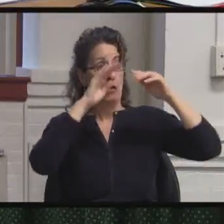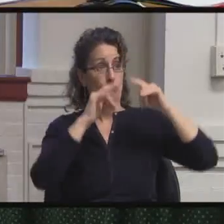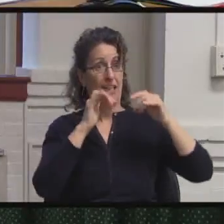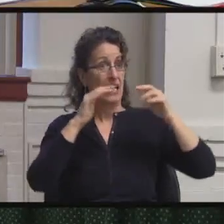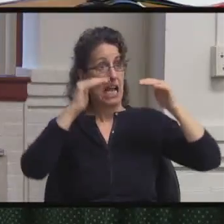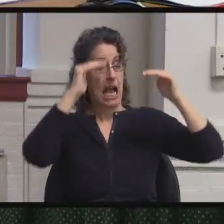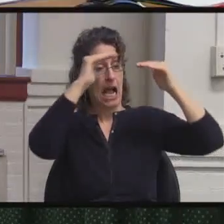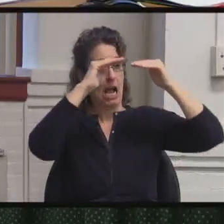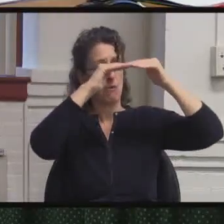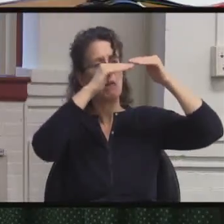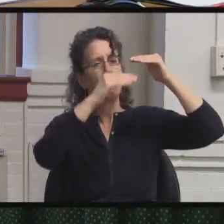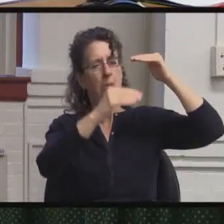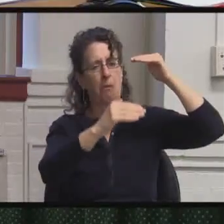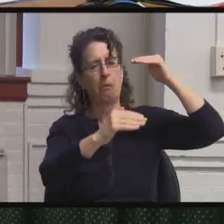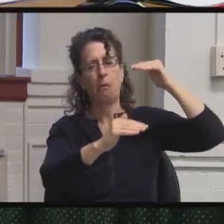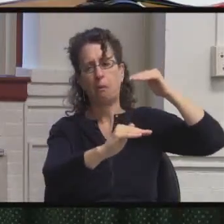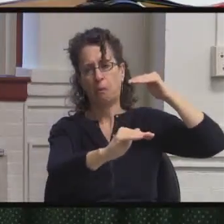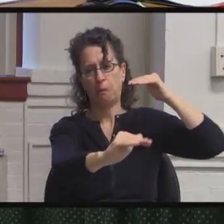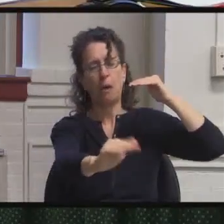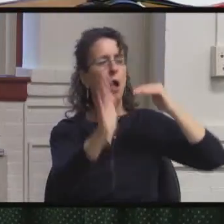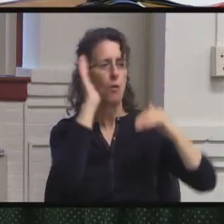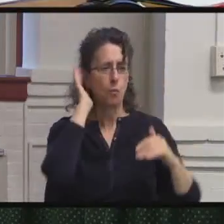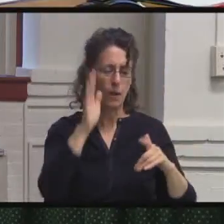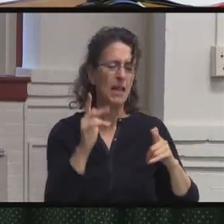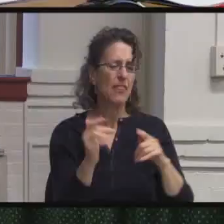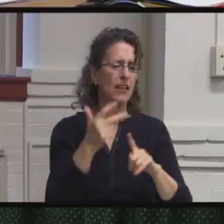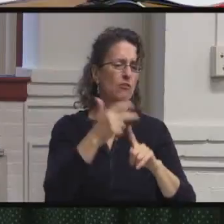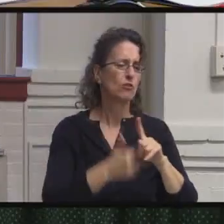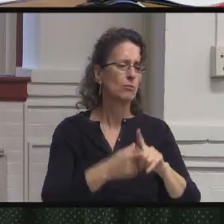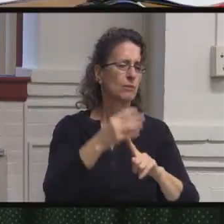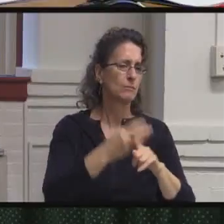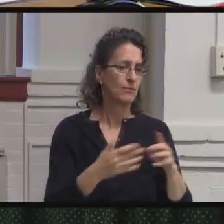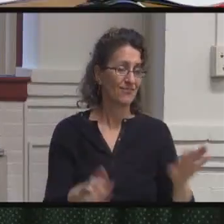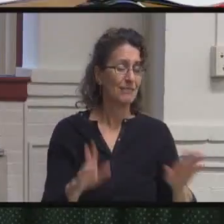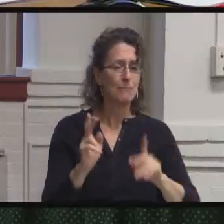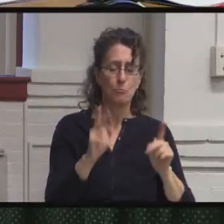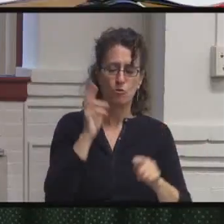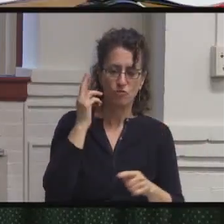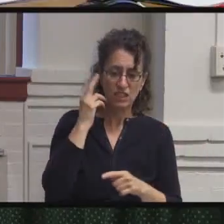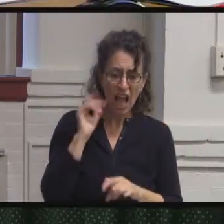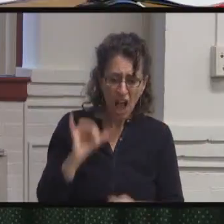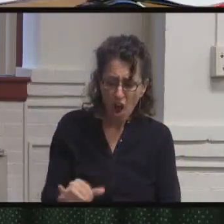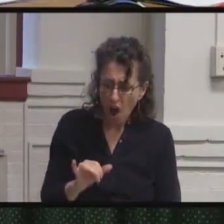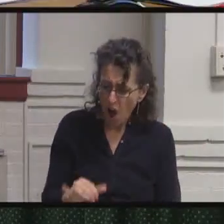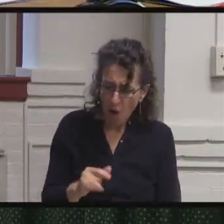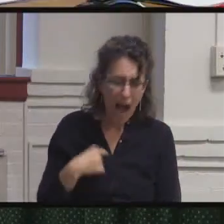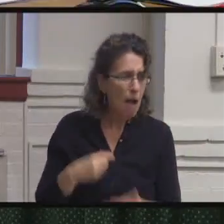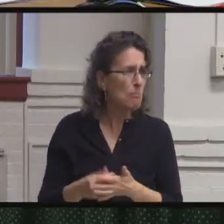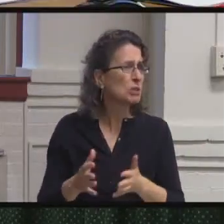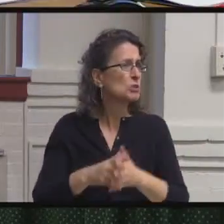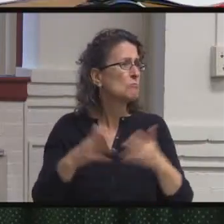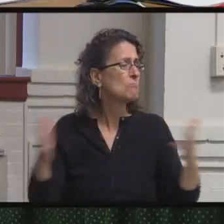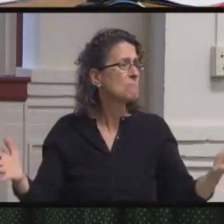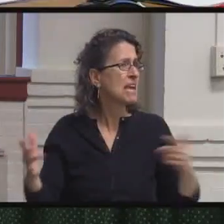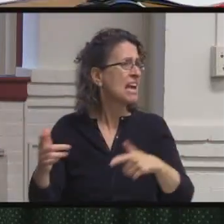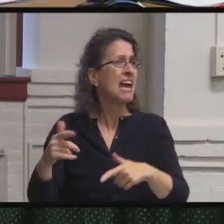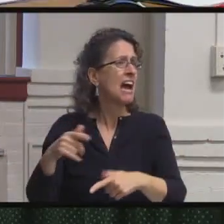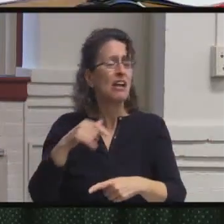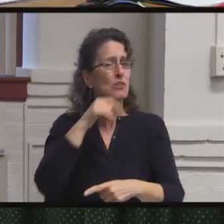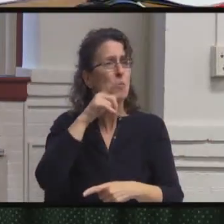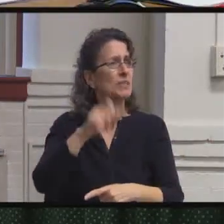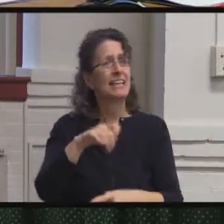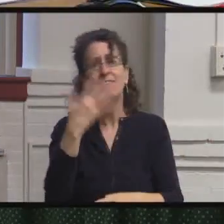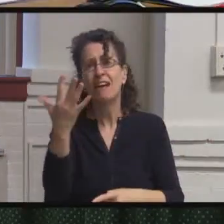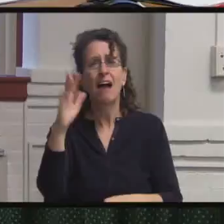probably 3 or 4 months down the road, yeah. When everybody, hey, I can get away with only one bag every 2 weeks. Yeah.